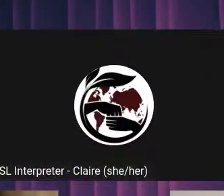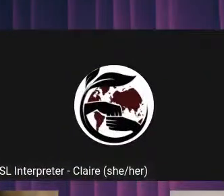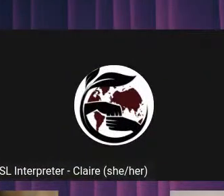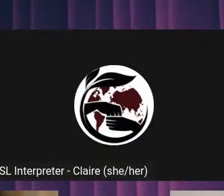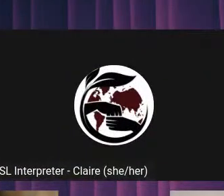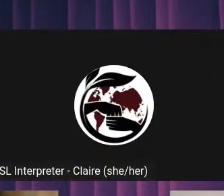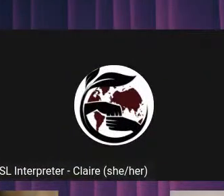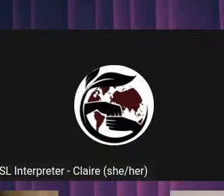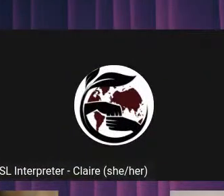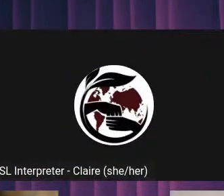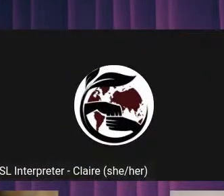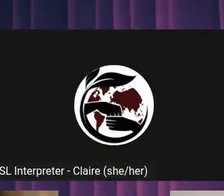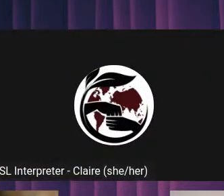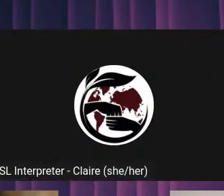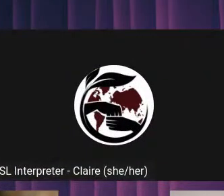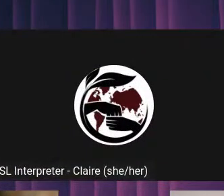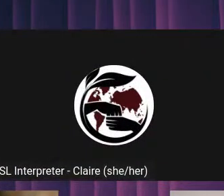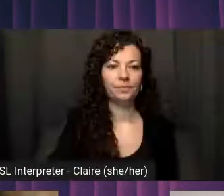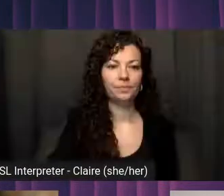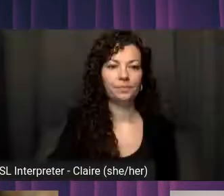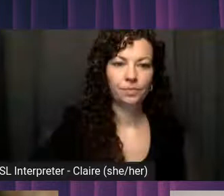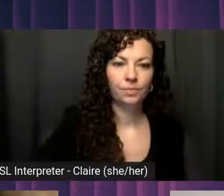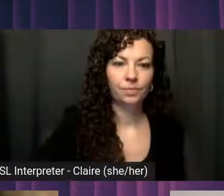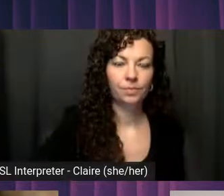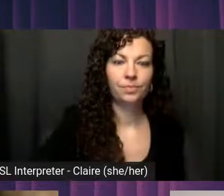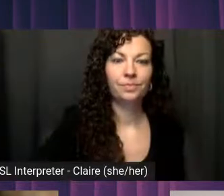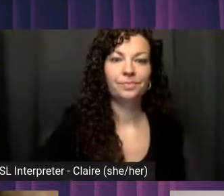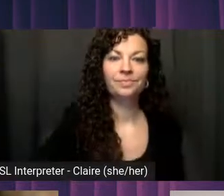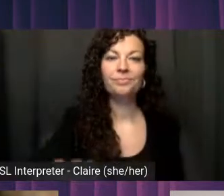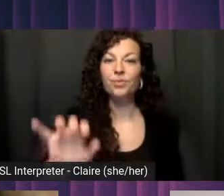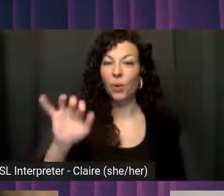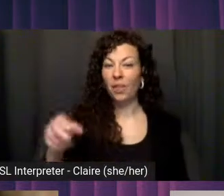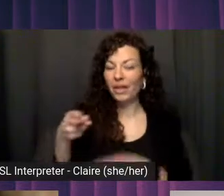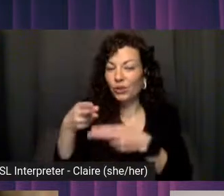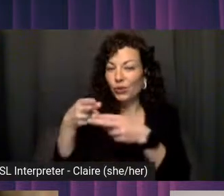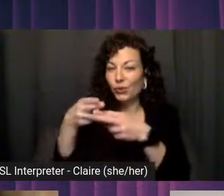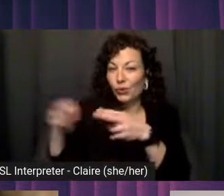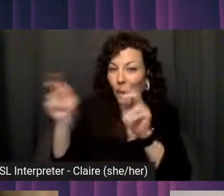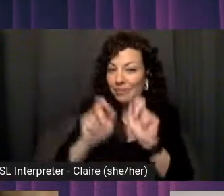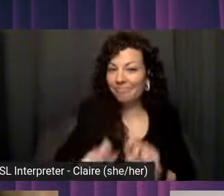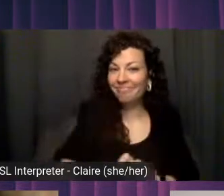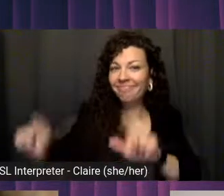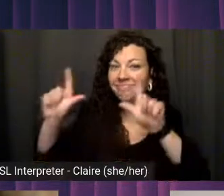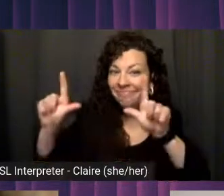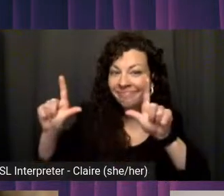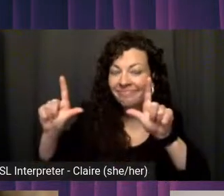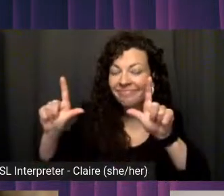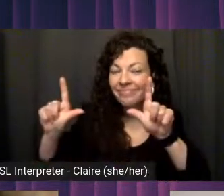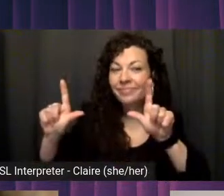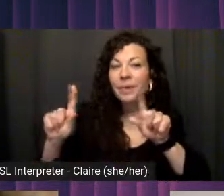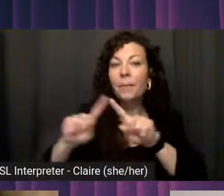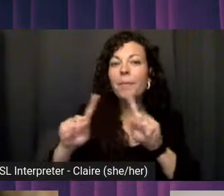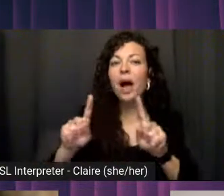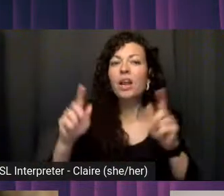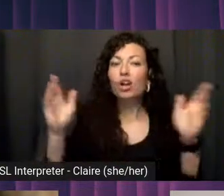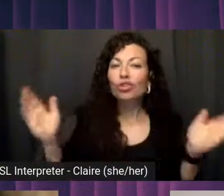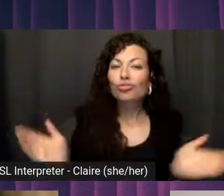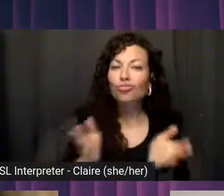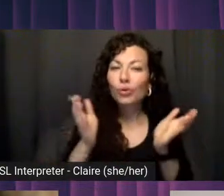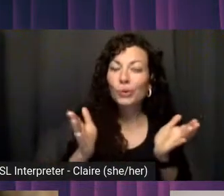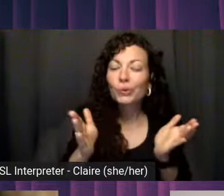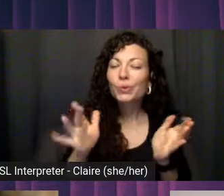So that's just a short excerpt. I really encourage you all to follow the link in the chat to listen to the whole song that Kian